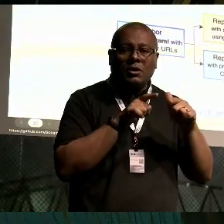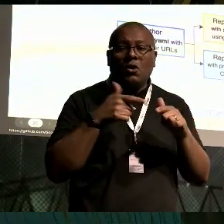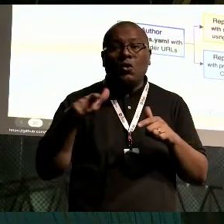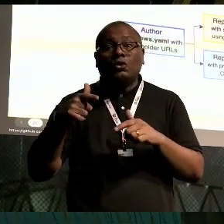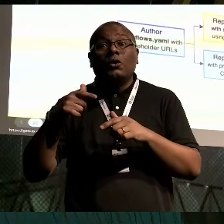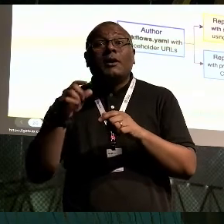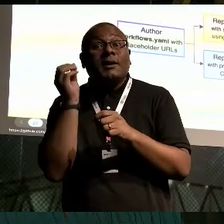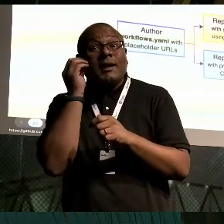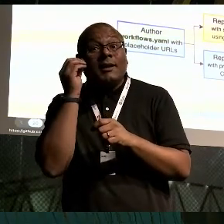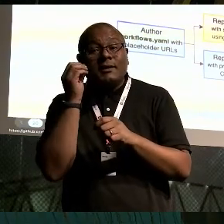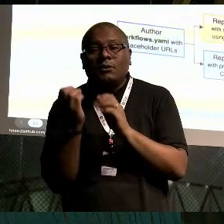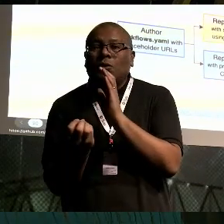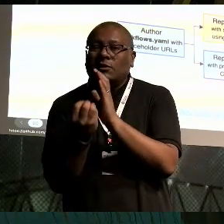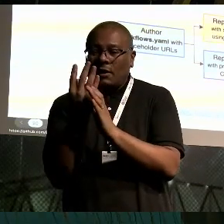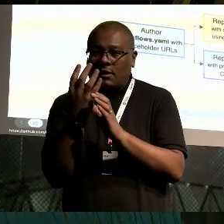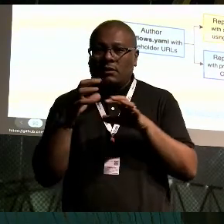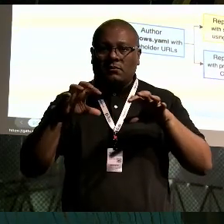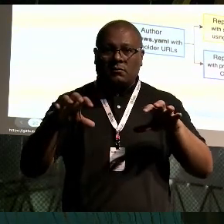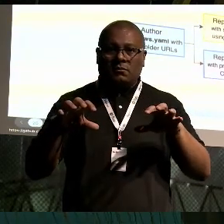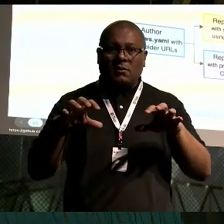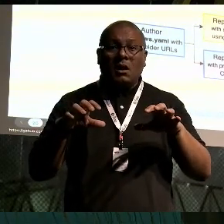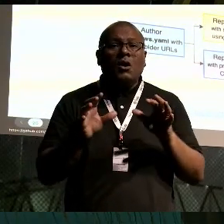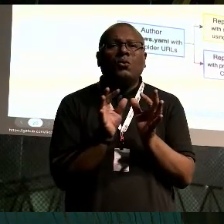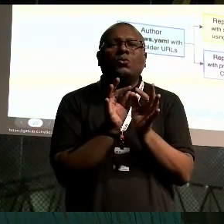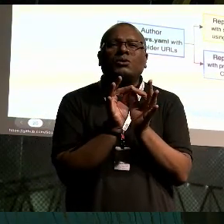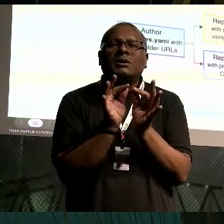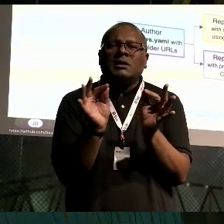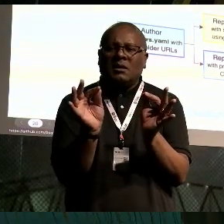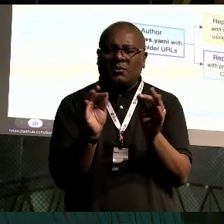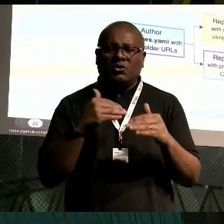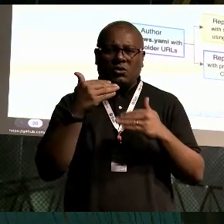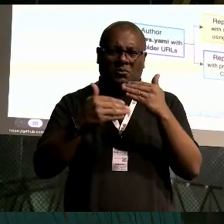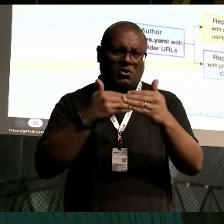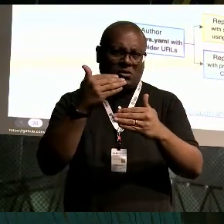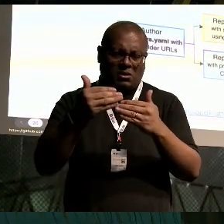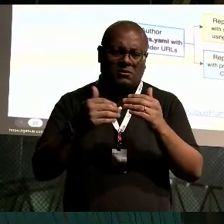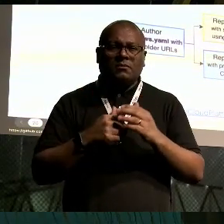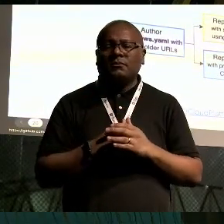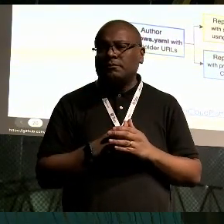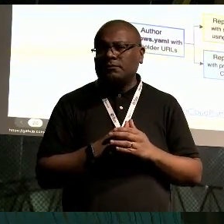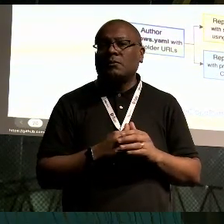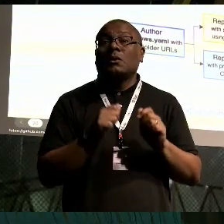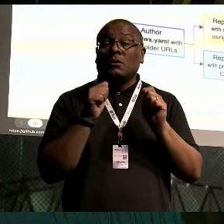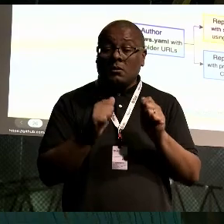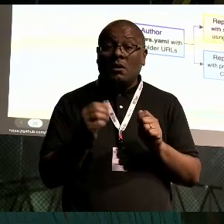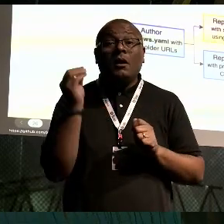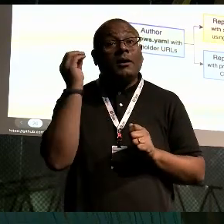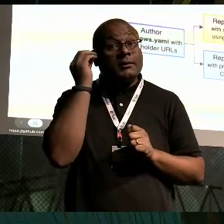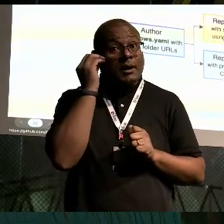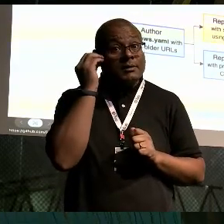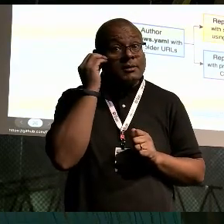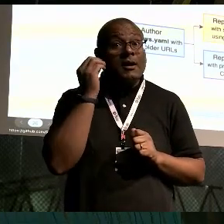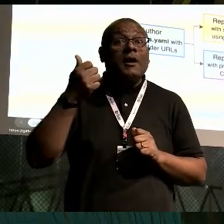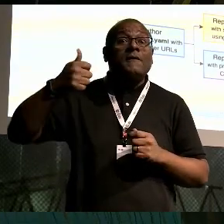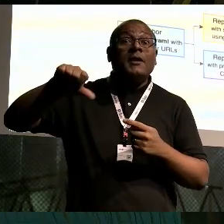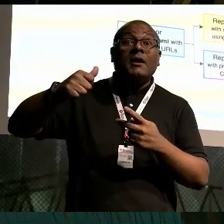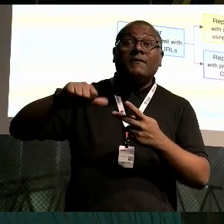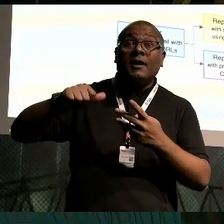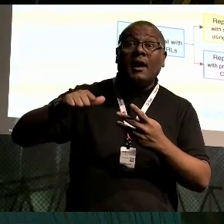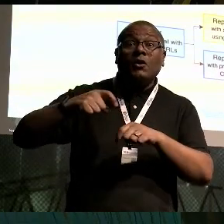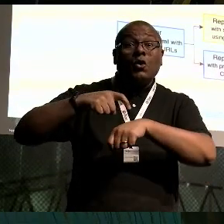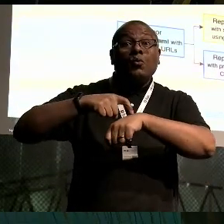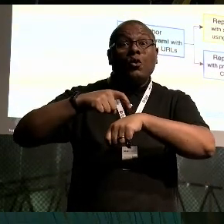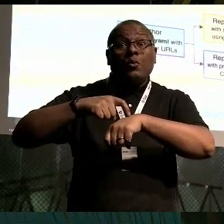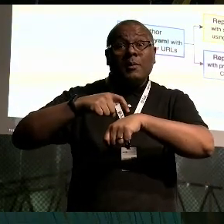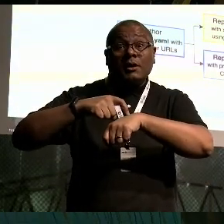as runtime arguments. So you have a single workflow. And when you execute the workflow, you can pass in these URLs as like staging